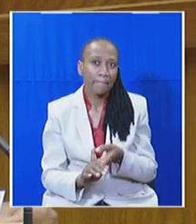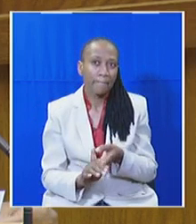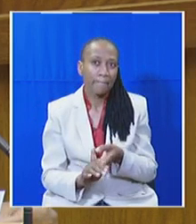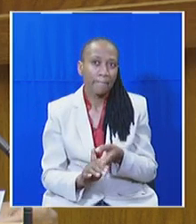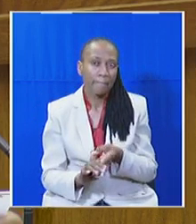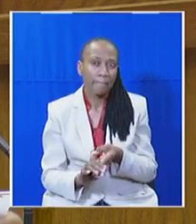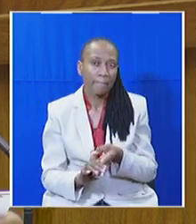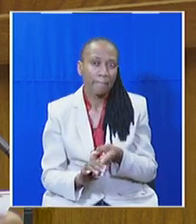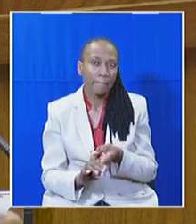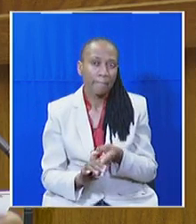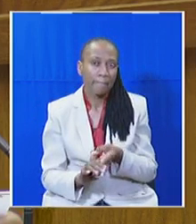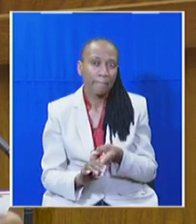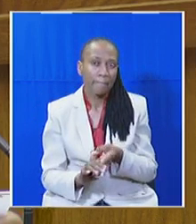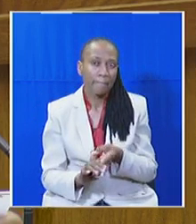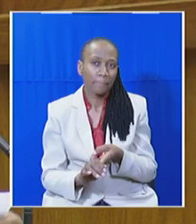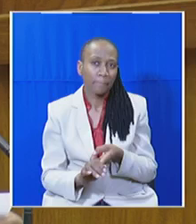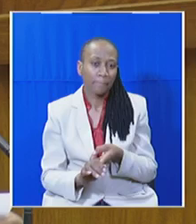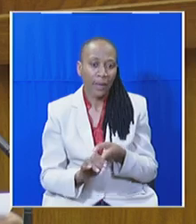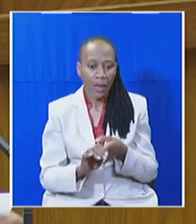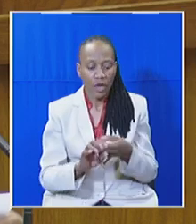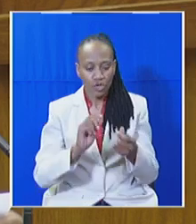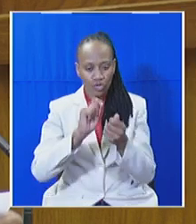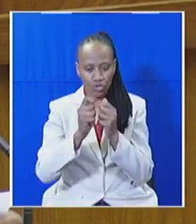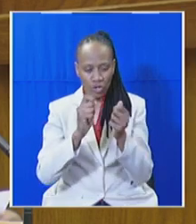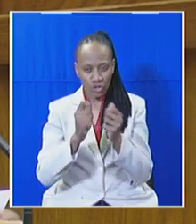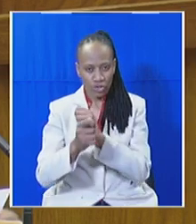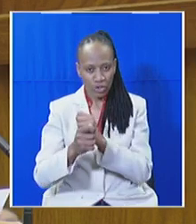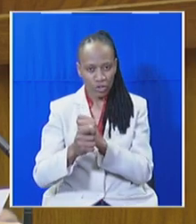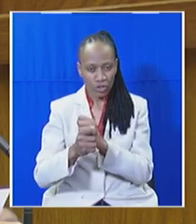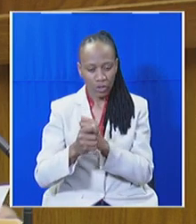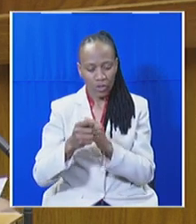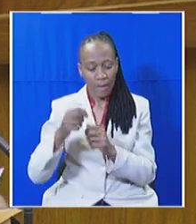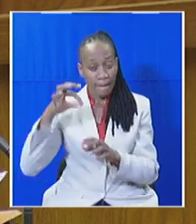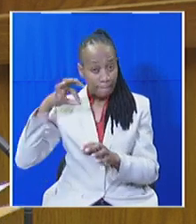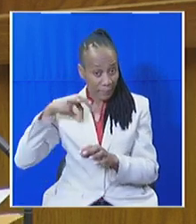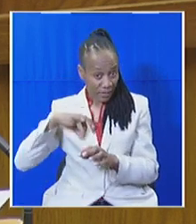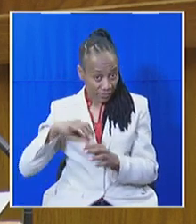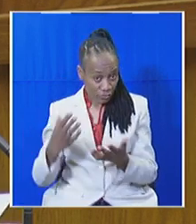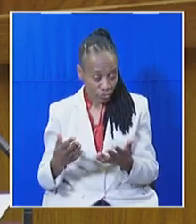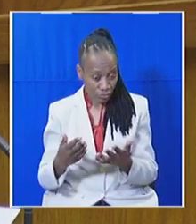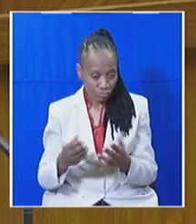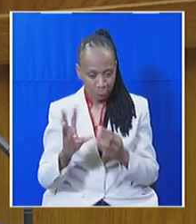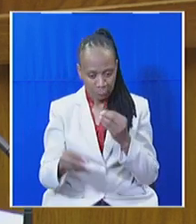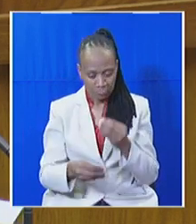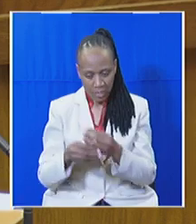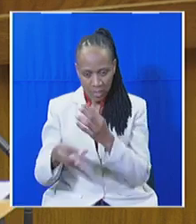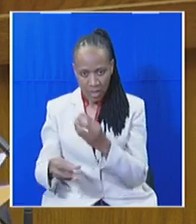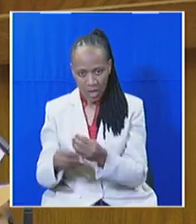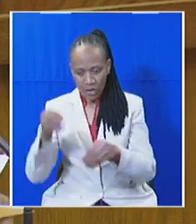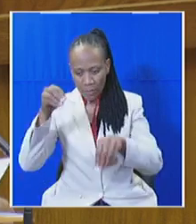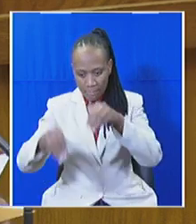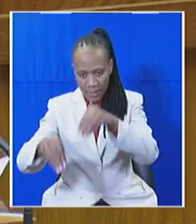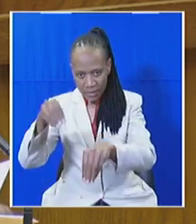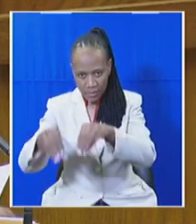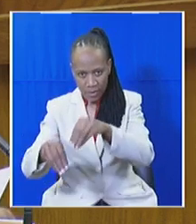advancing beneficiation, and adding value to our mineral wealth,